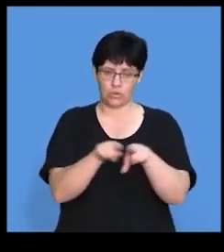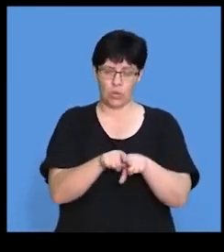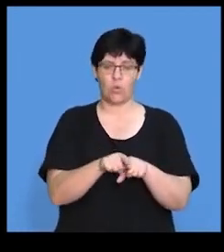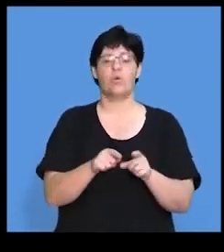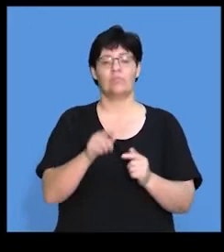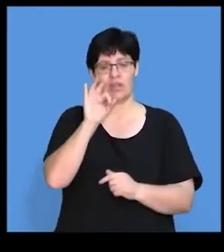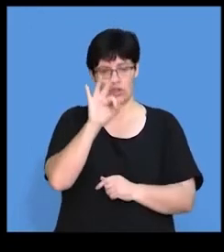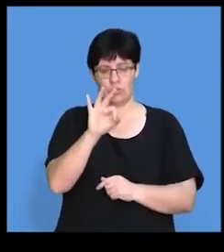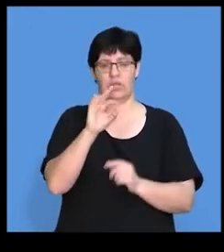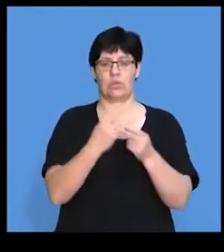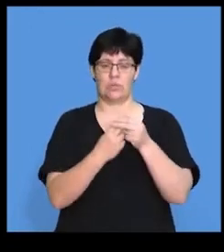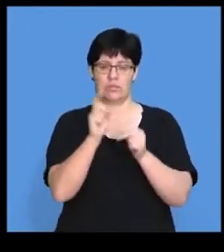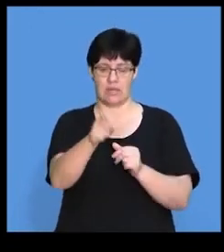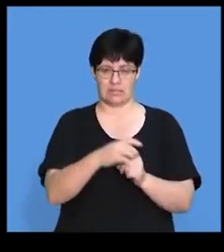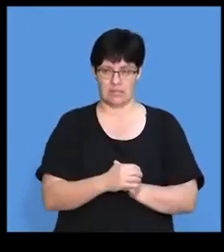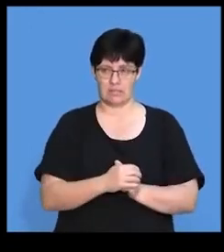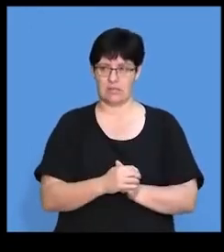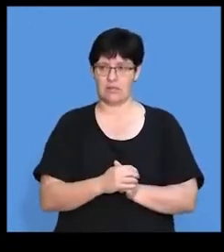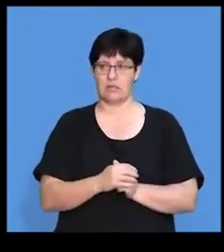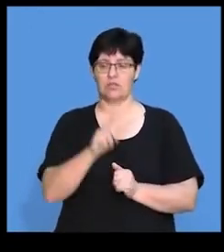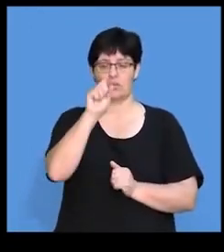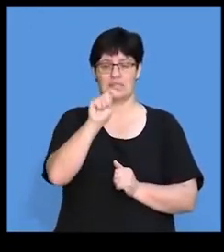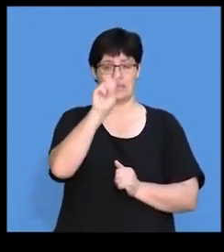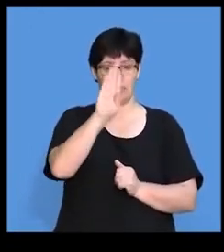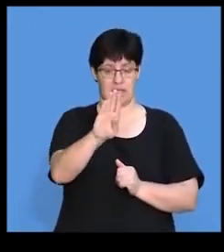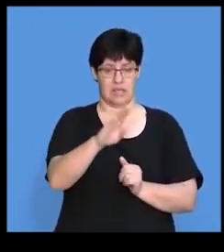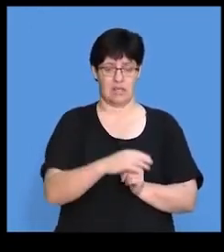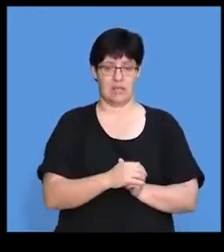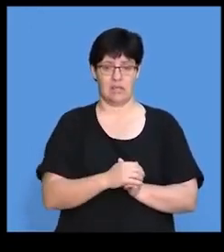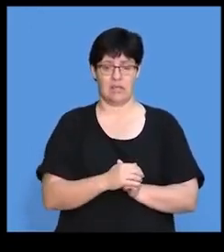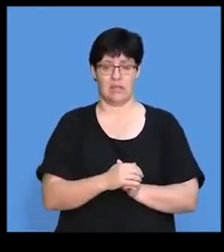equal to 3 units. So TB